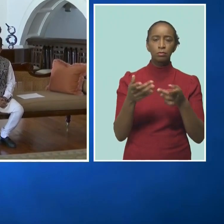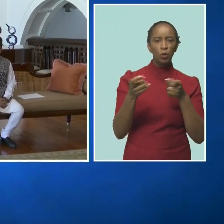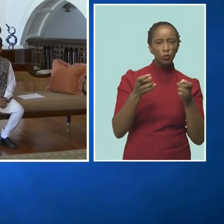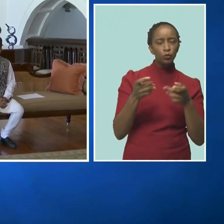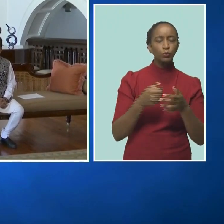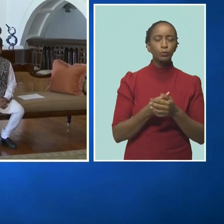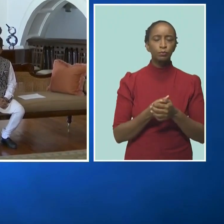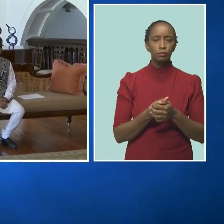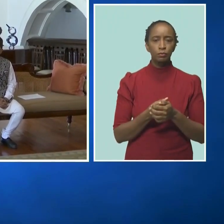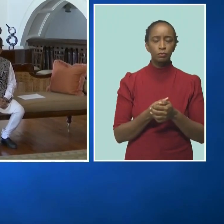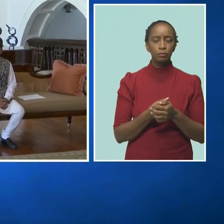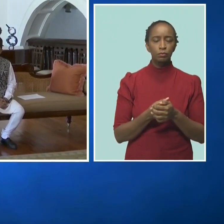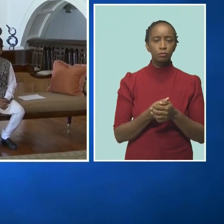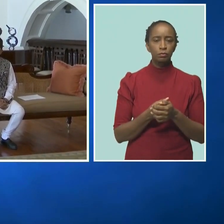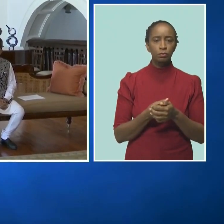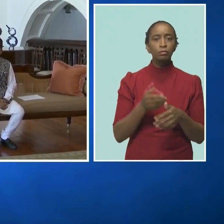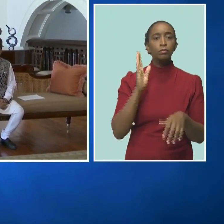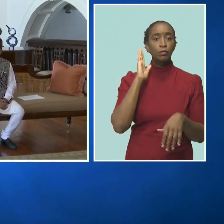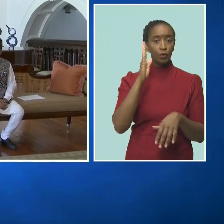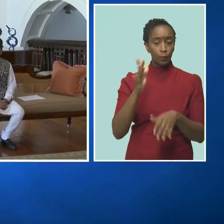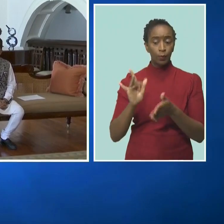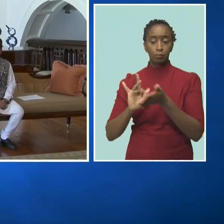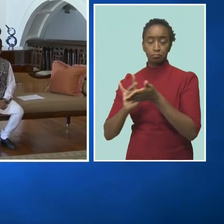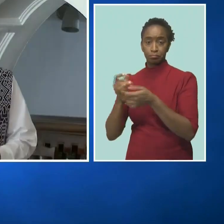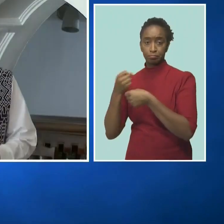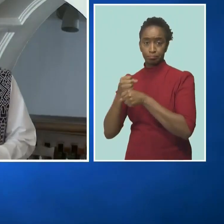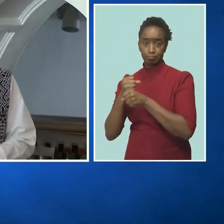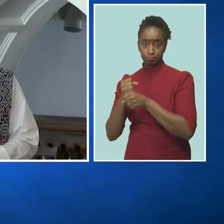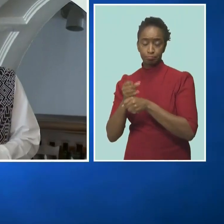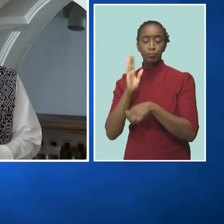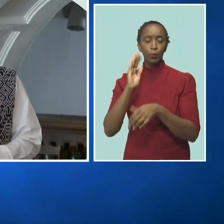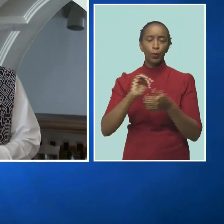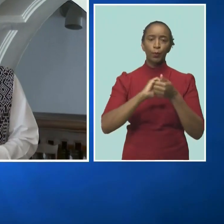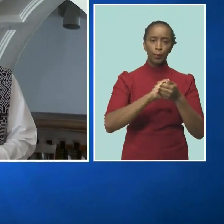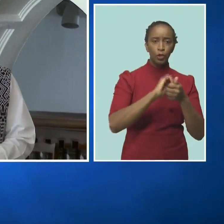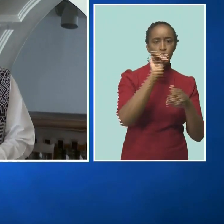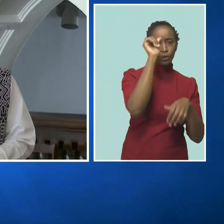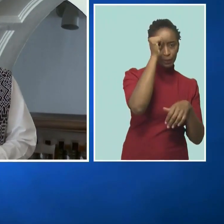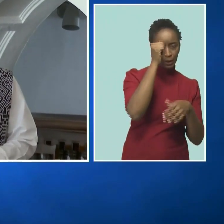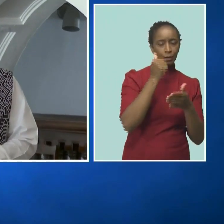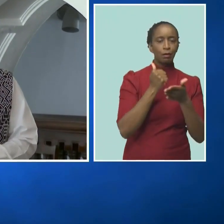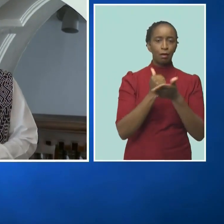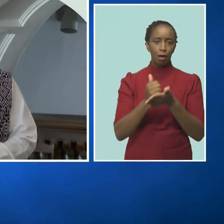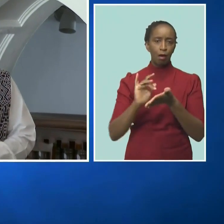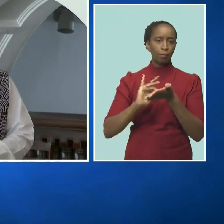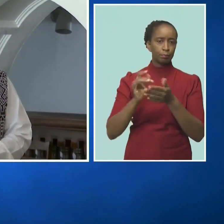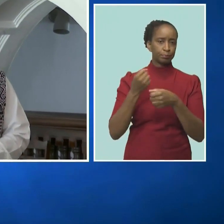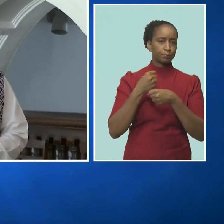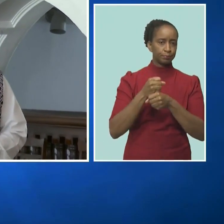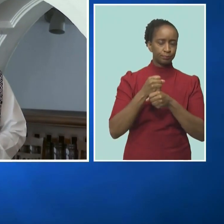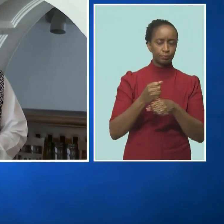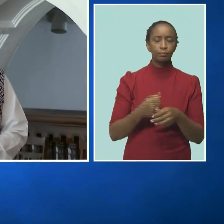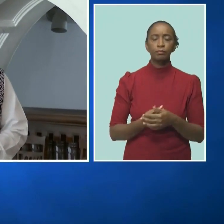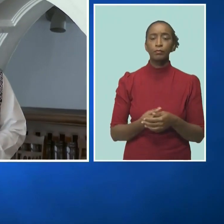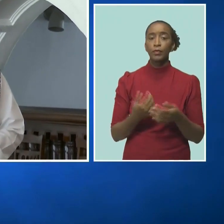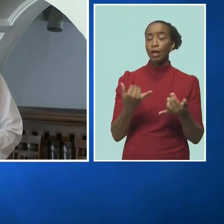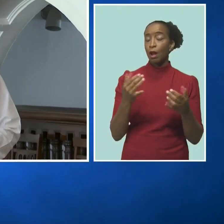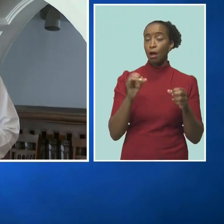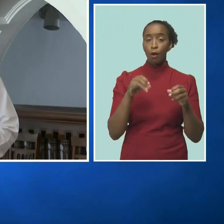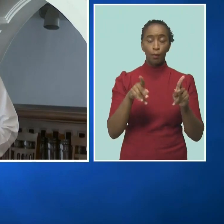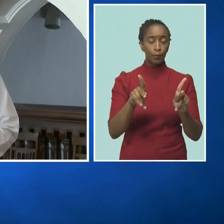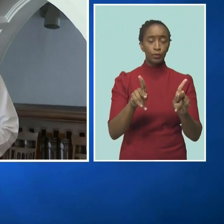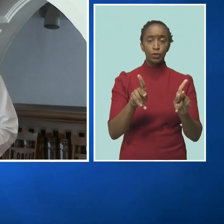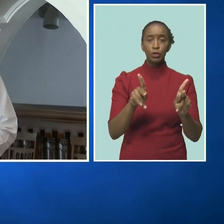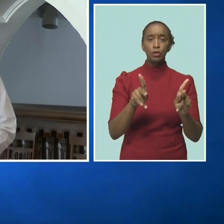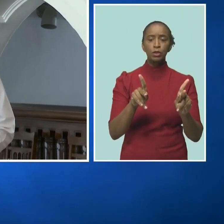pharmaceutical production will be done in partnership with India. Mr. Simmons also says it's an opportunity to zero in on areas not